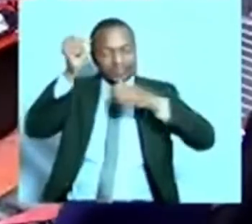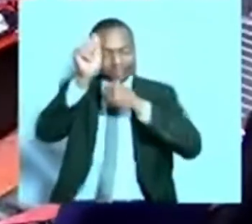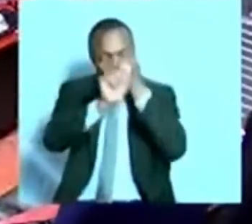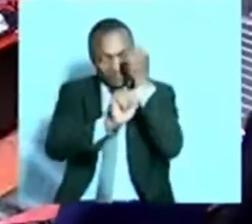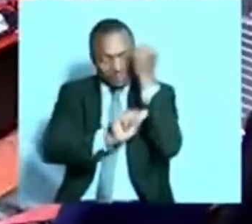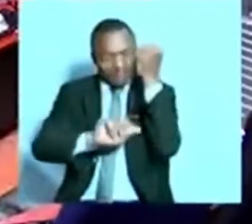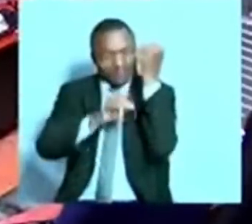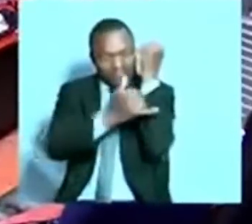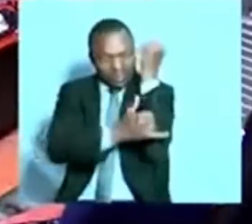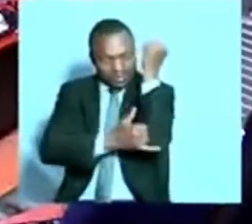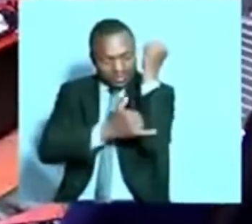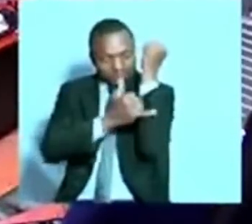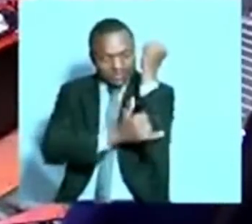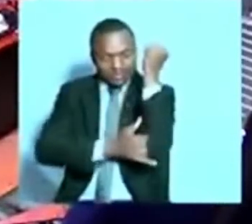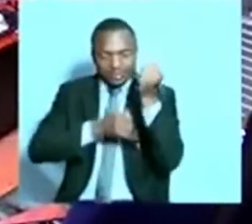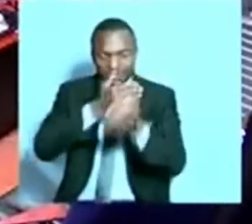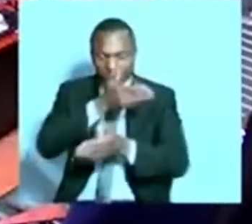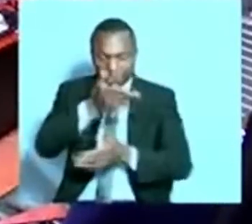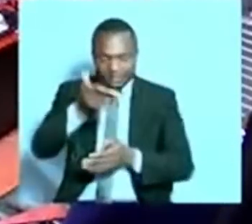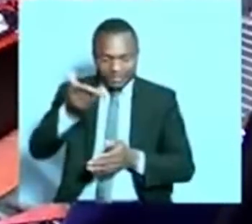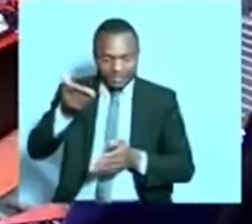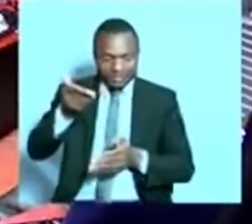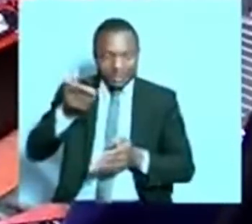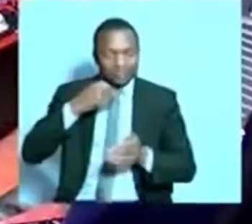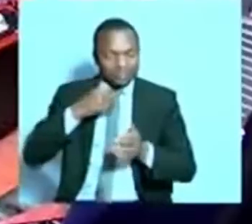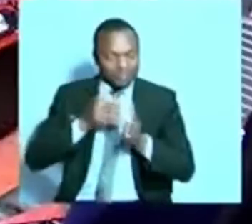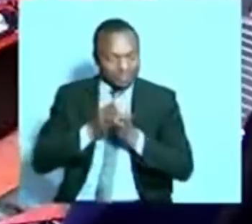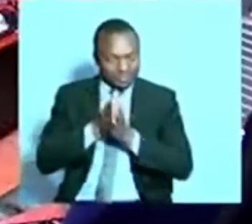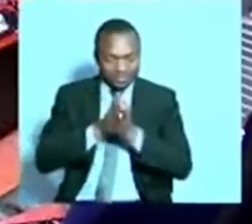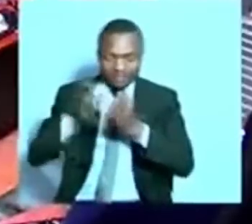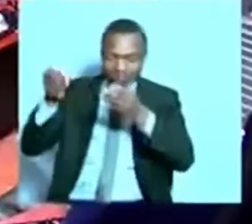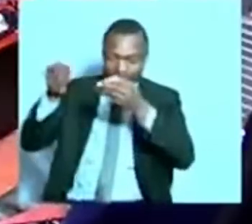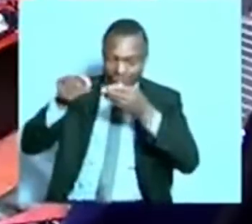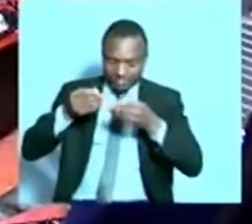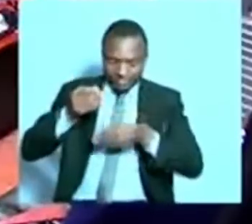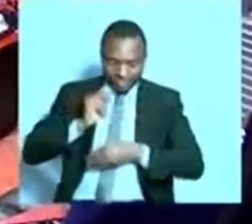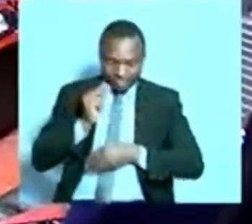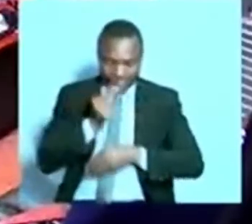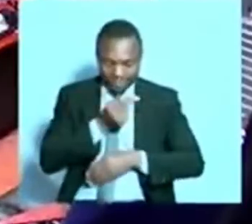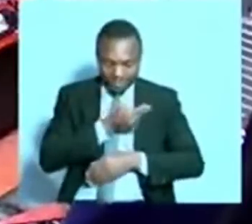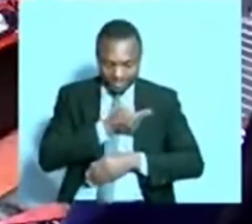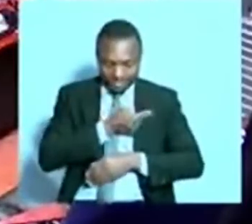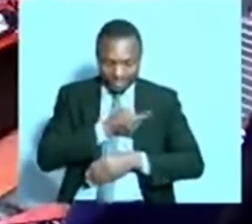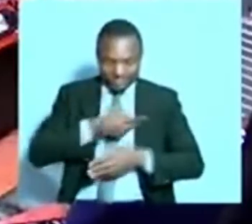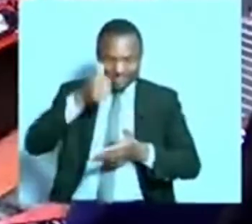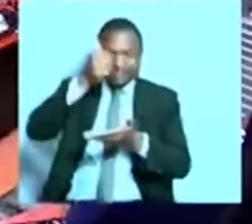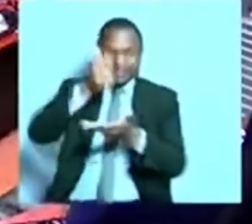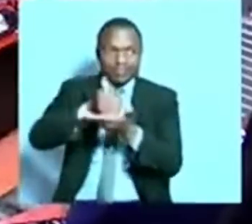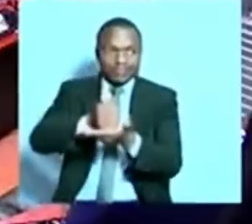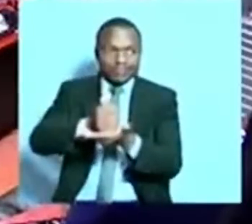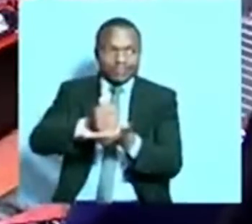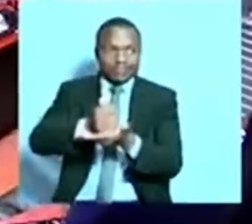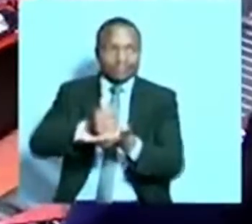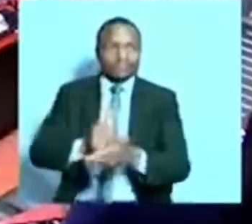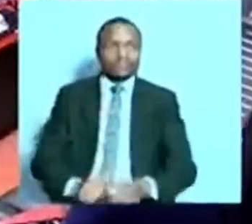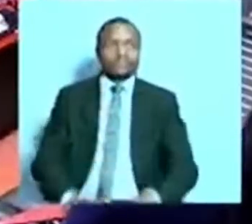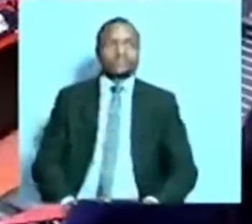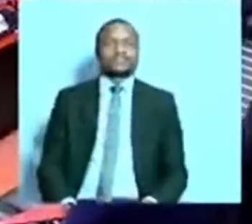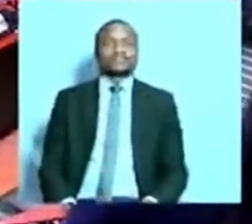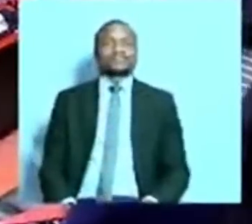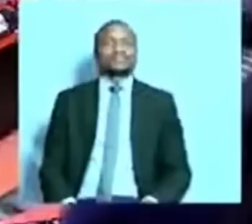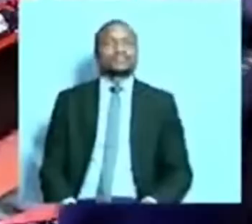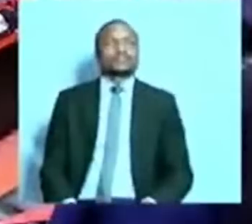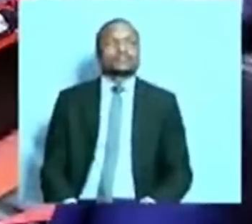our country and of those whose interests you have committed to our charge. Amen.